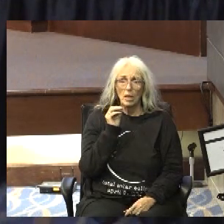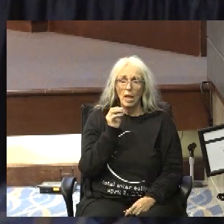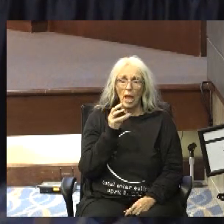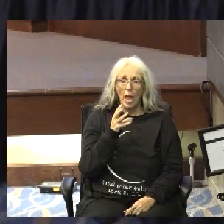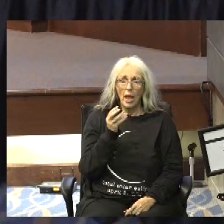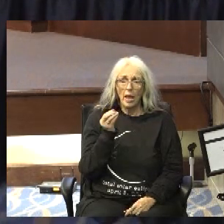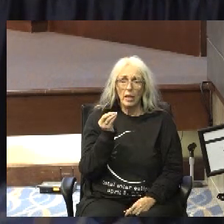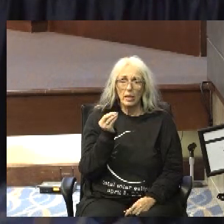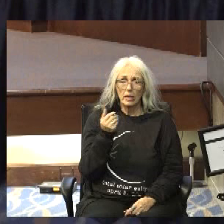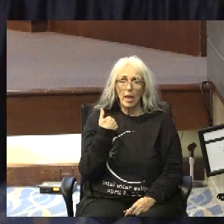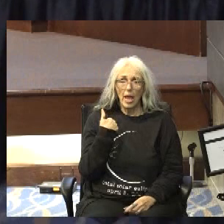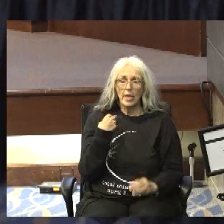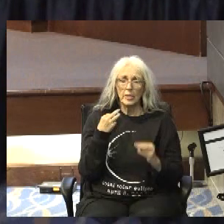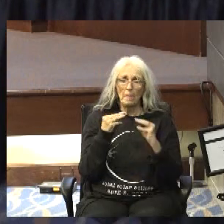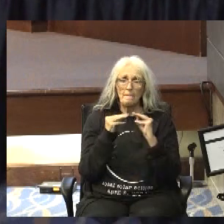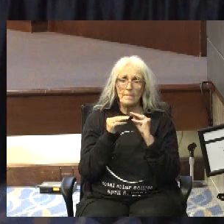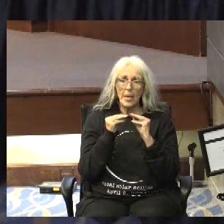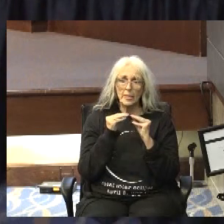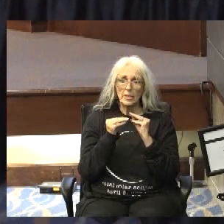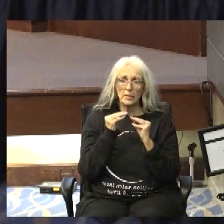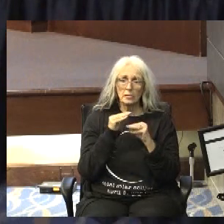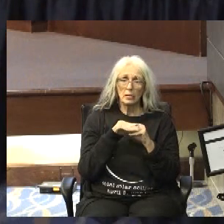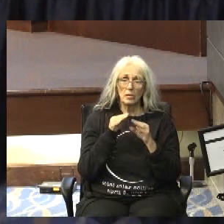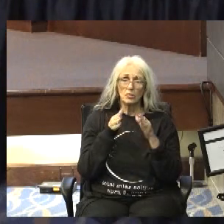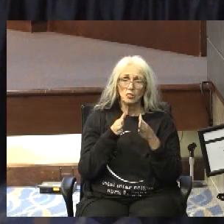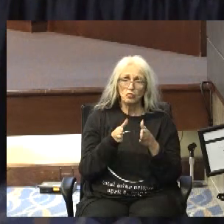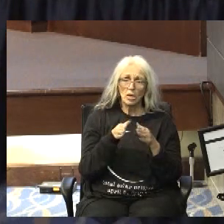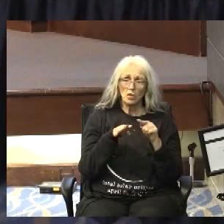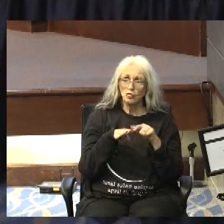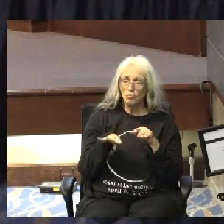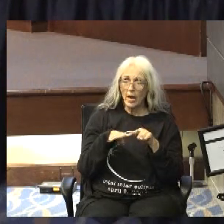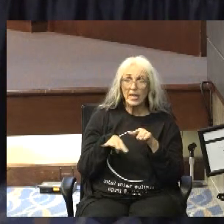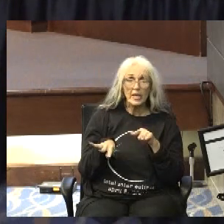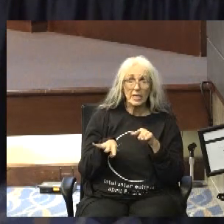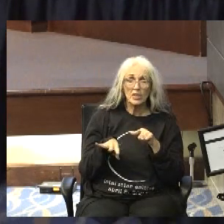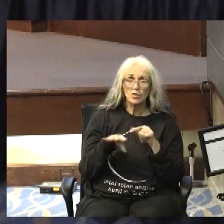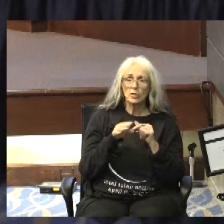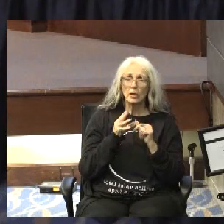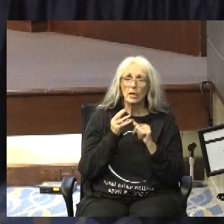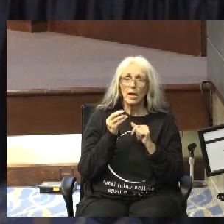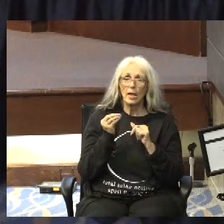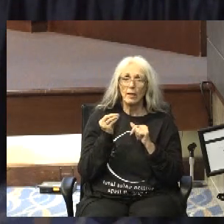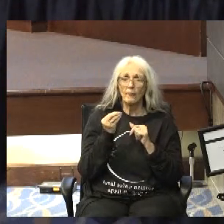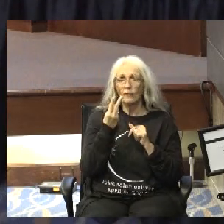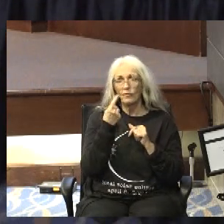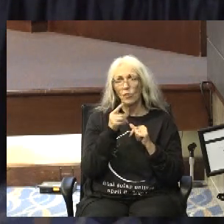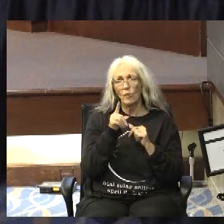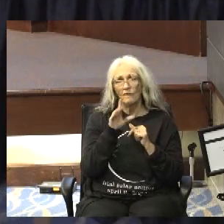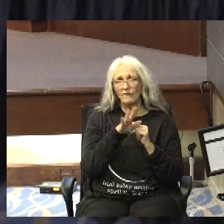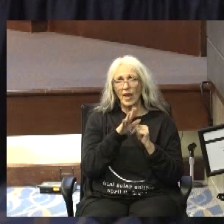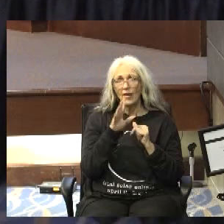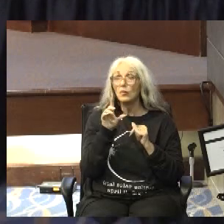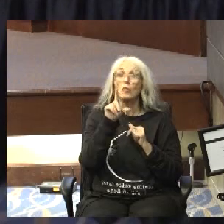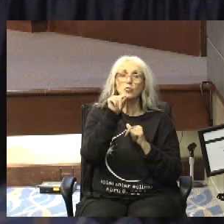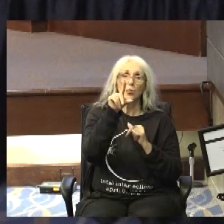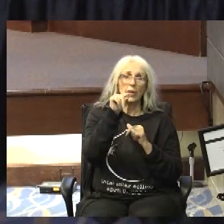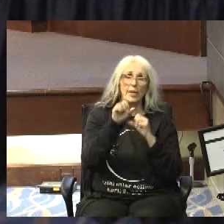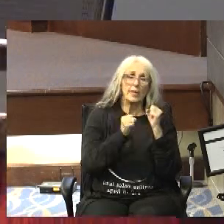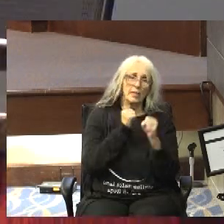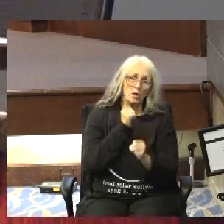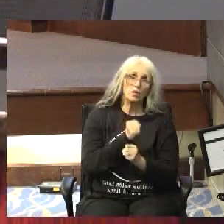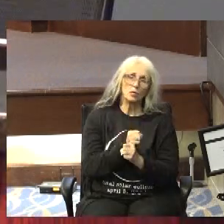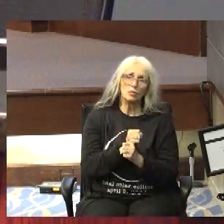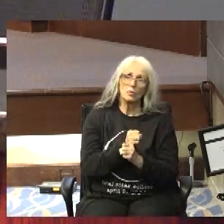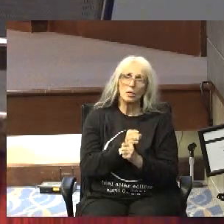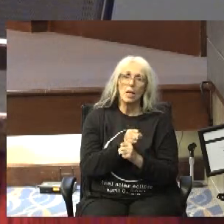have the maintenance on the streets, drainage. For 5 years? 20 years. 20. 20. Yeah.